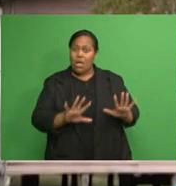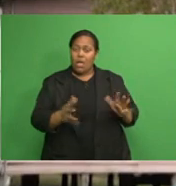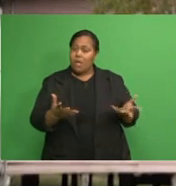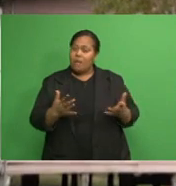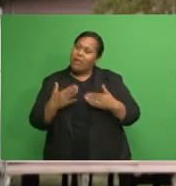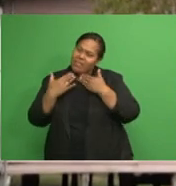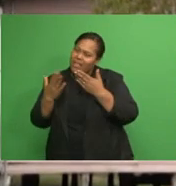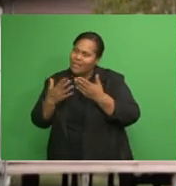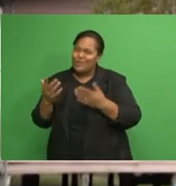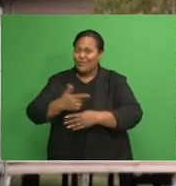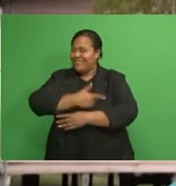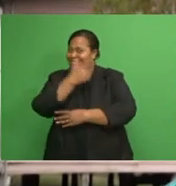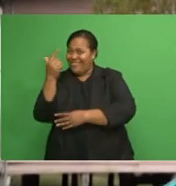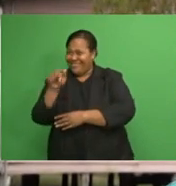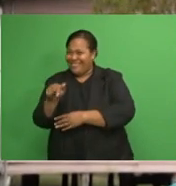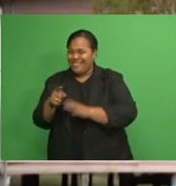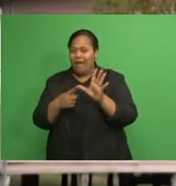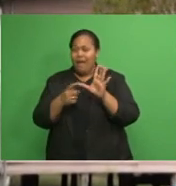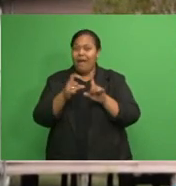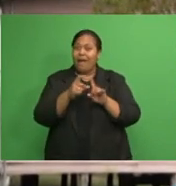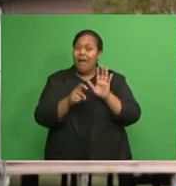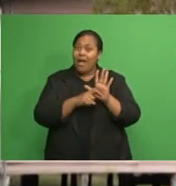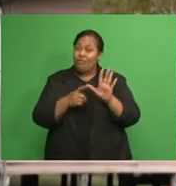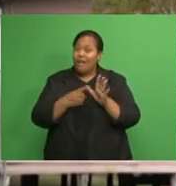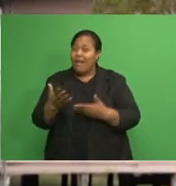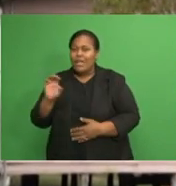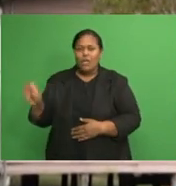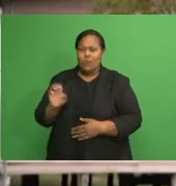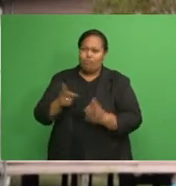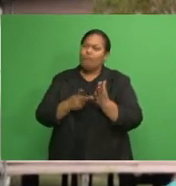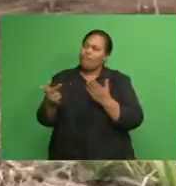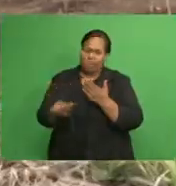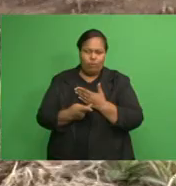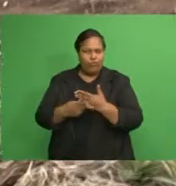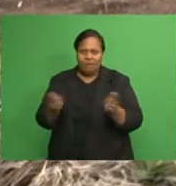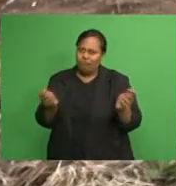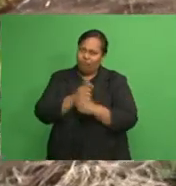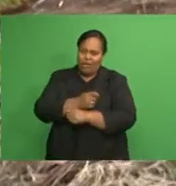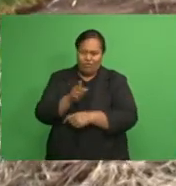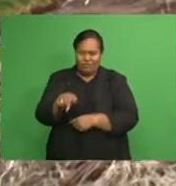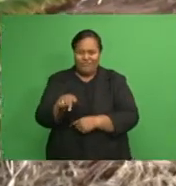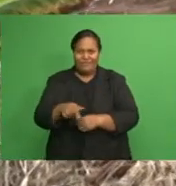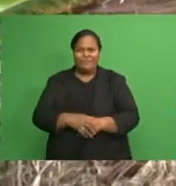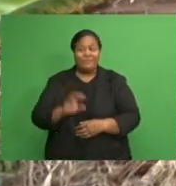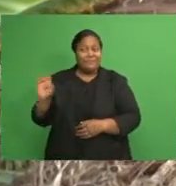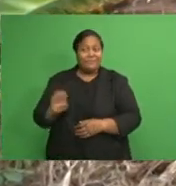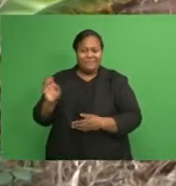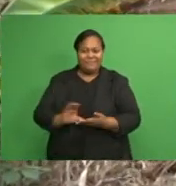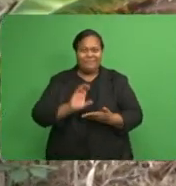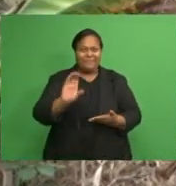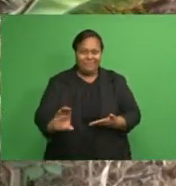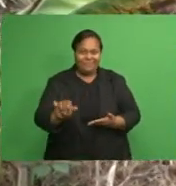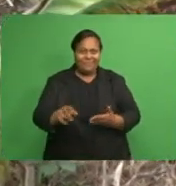ADRA and the EU, this project has changed our landscape. Funded by the European Union, the Wakarawai